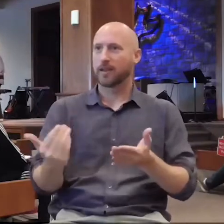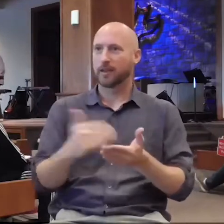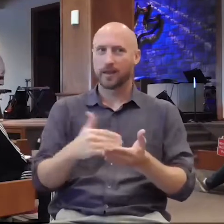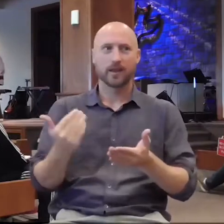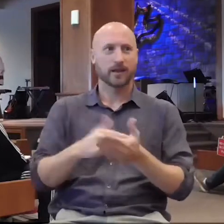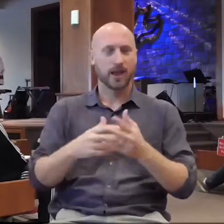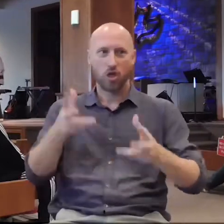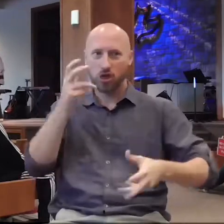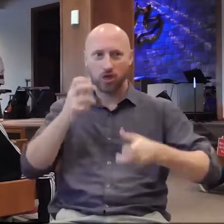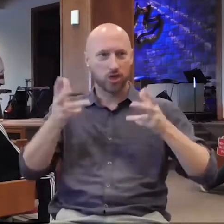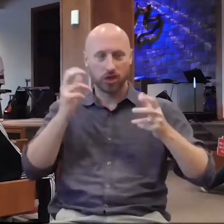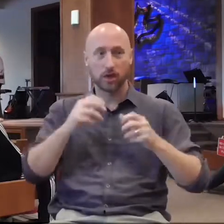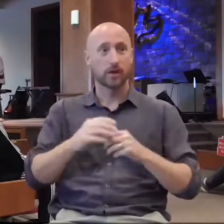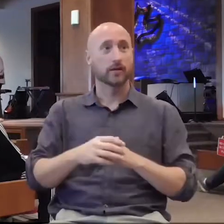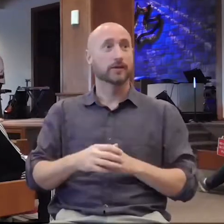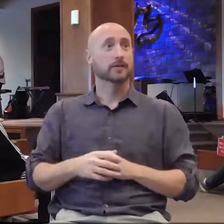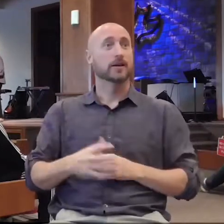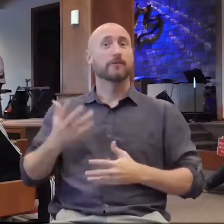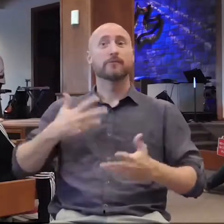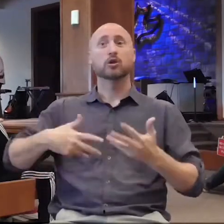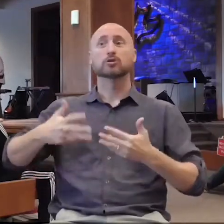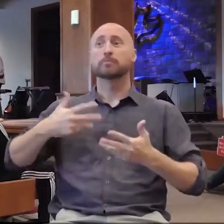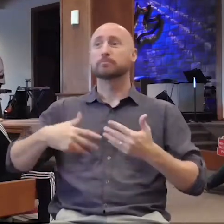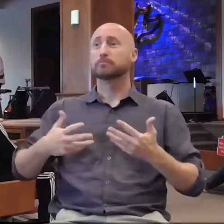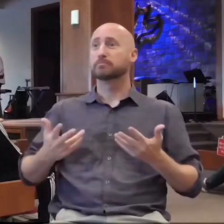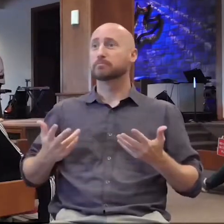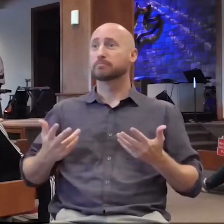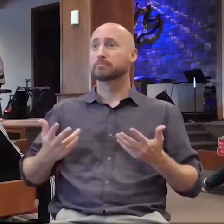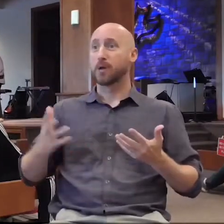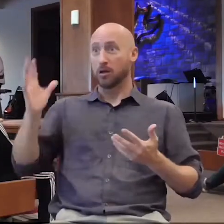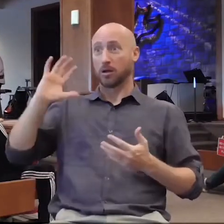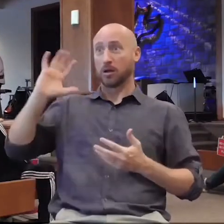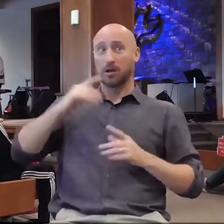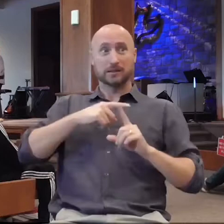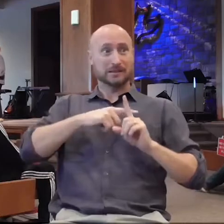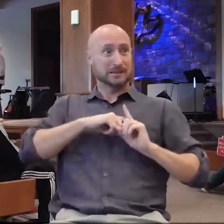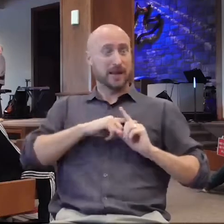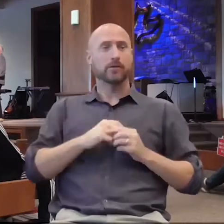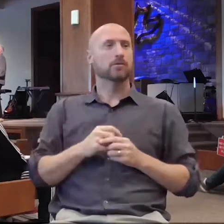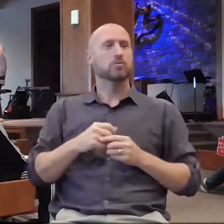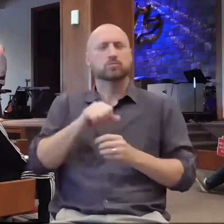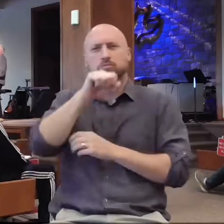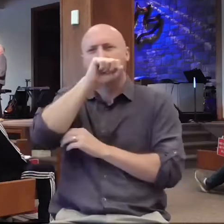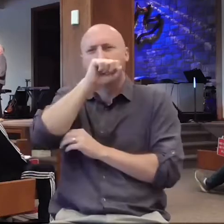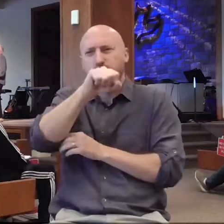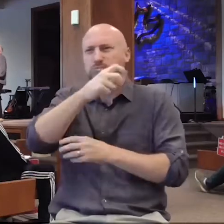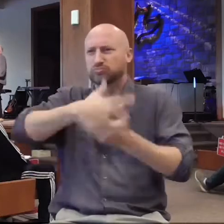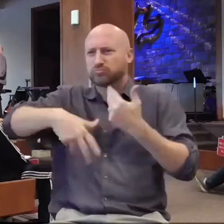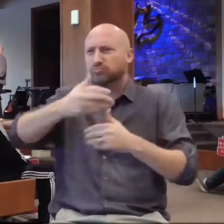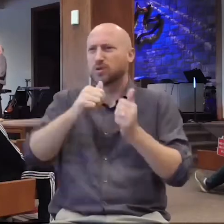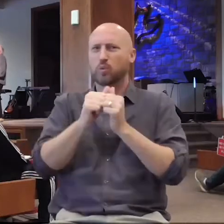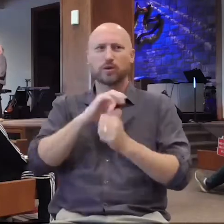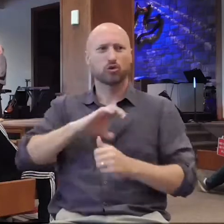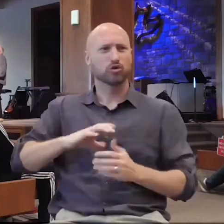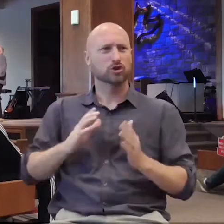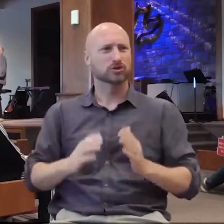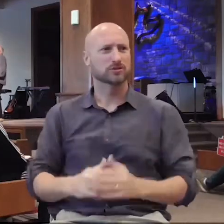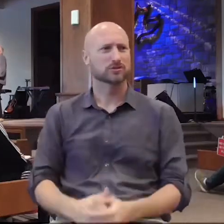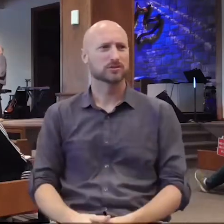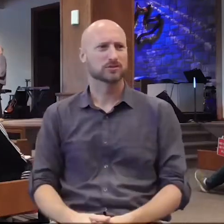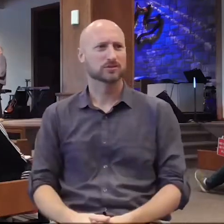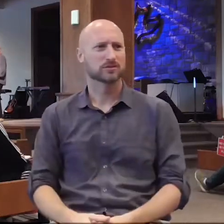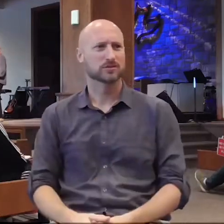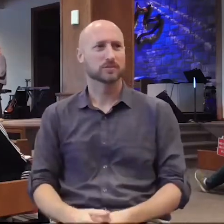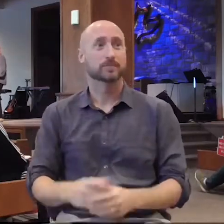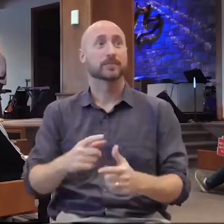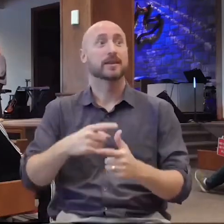Fellowship. I love to be around other Christians. You know, somehow the longer we go on with the Lord, our love